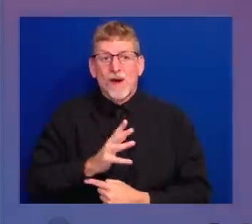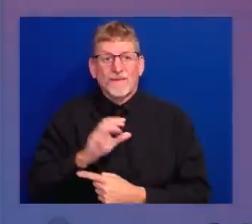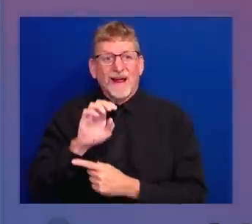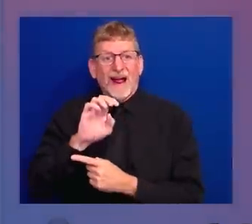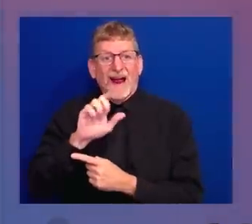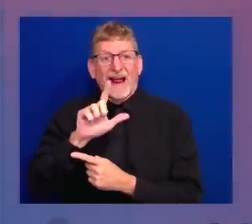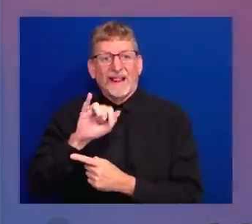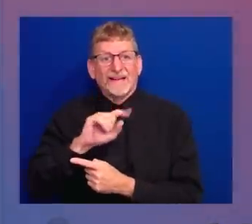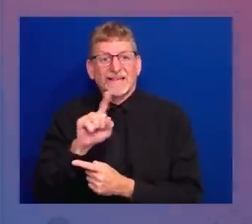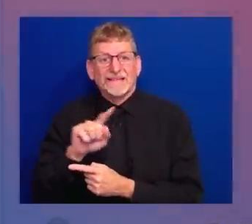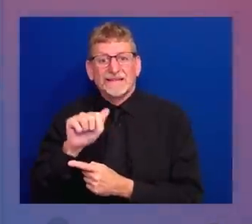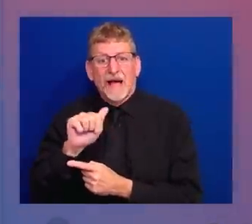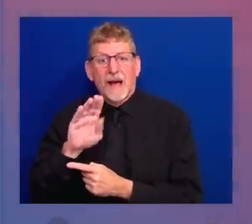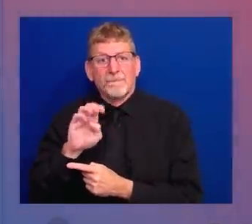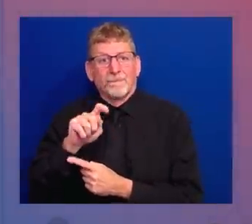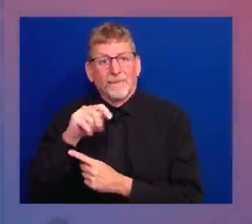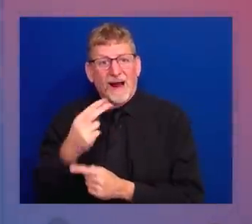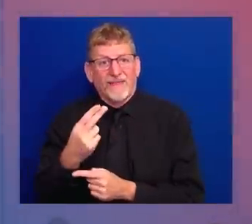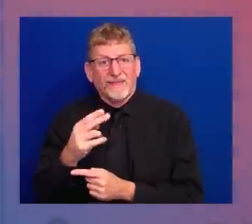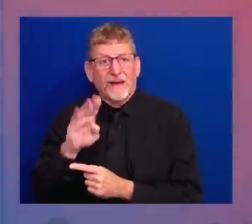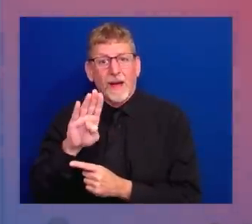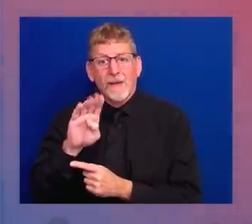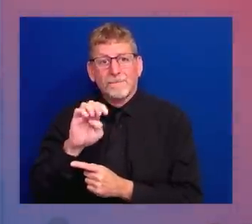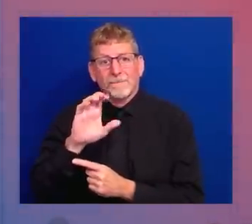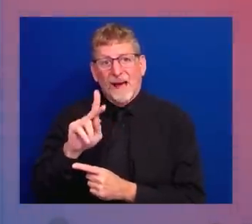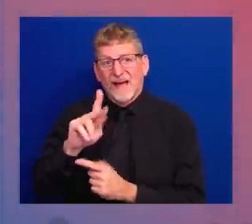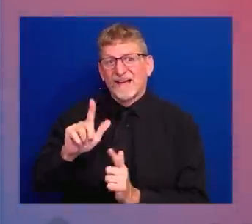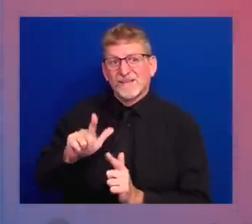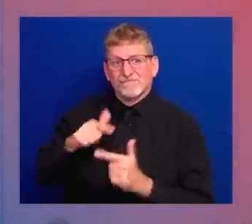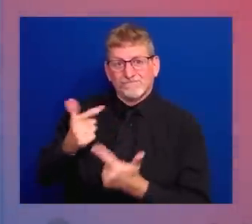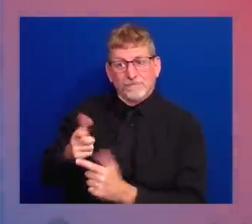vet, an Iraq War combat vet,